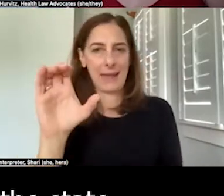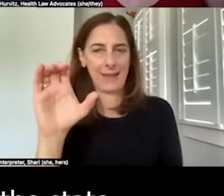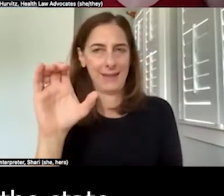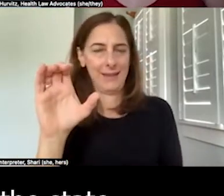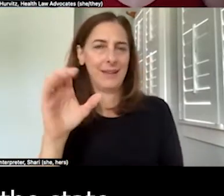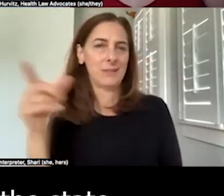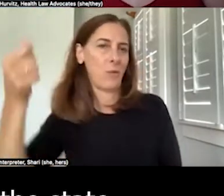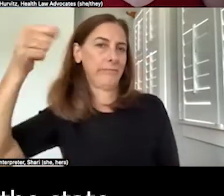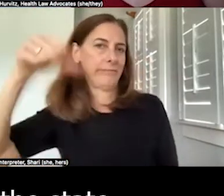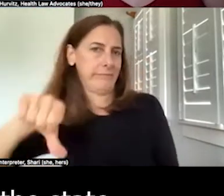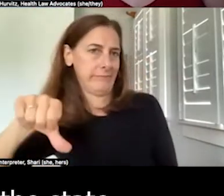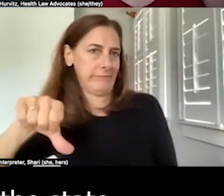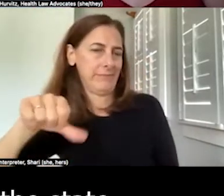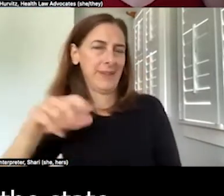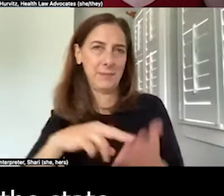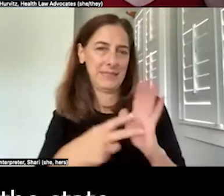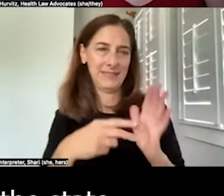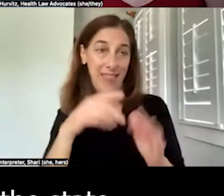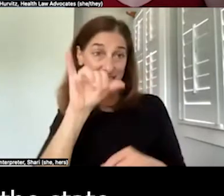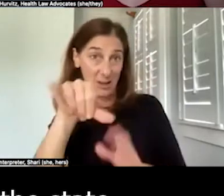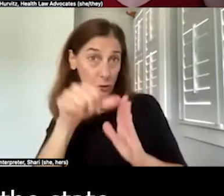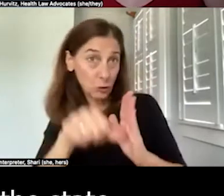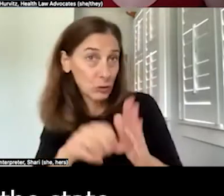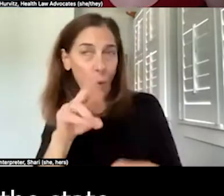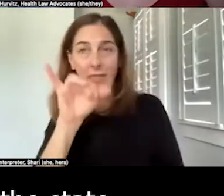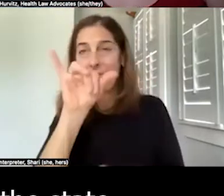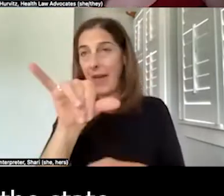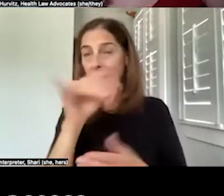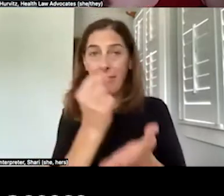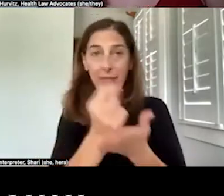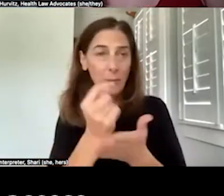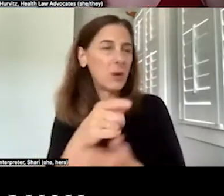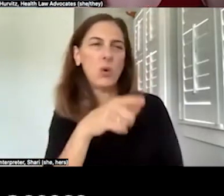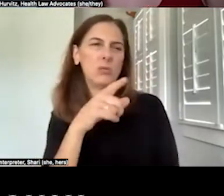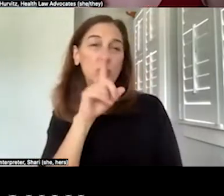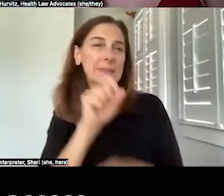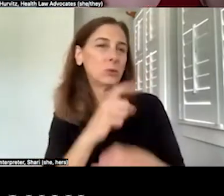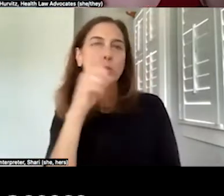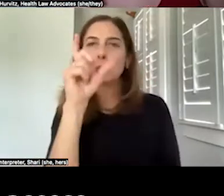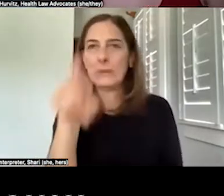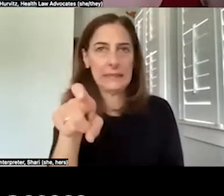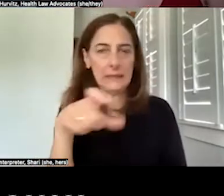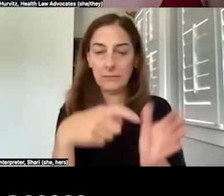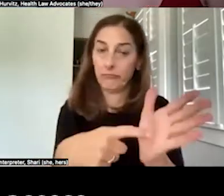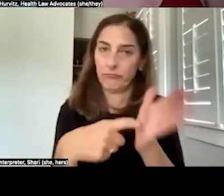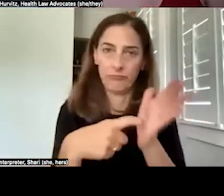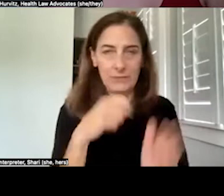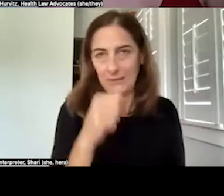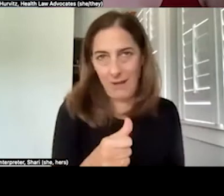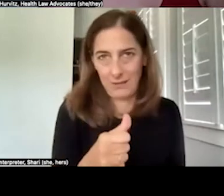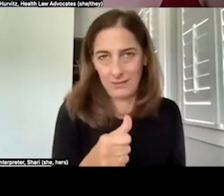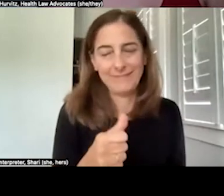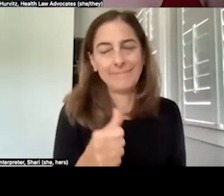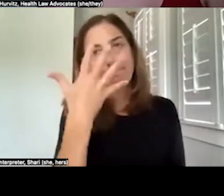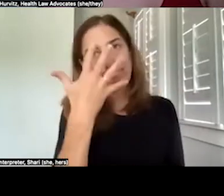policies or under protections that exist within the state and federally in order for people to access gender